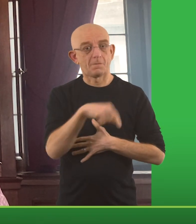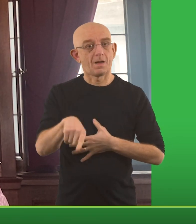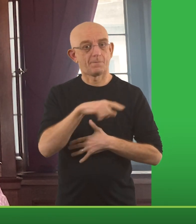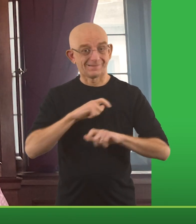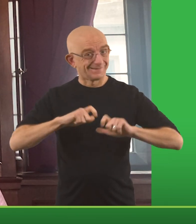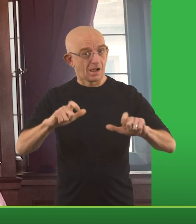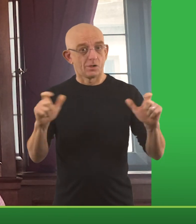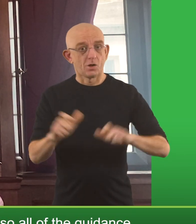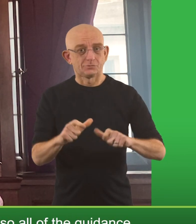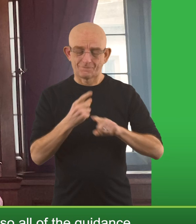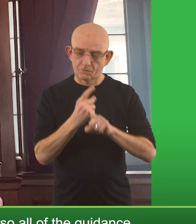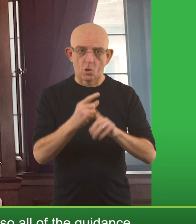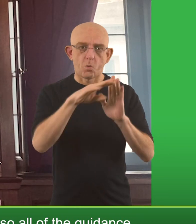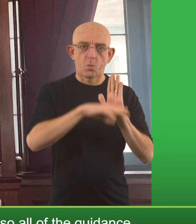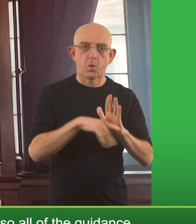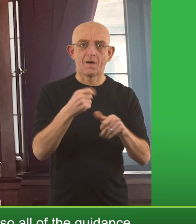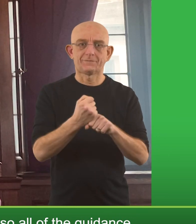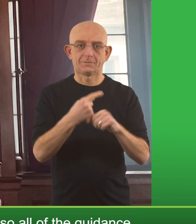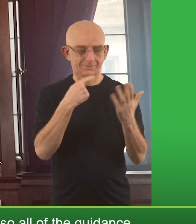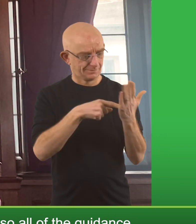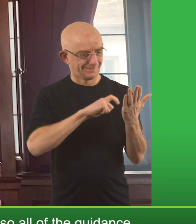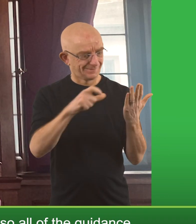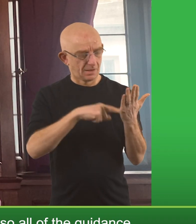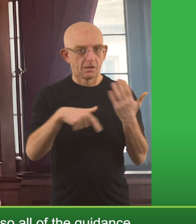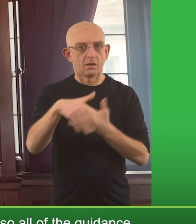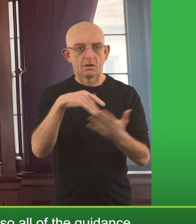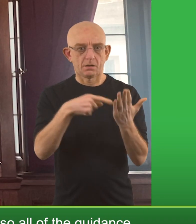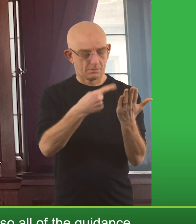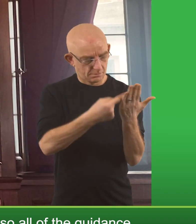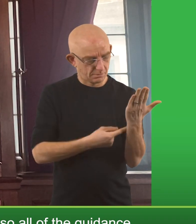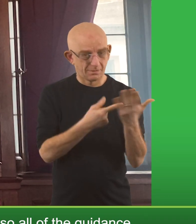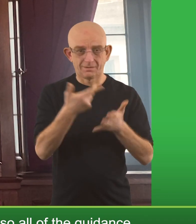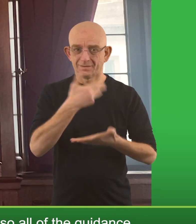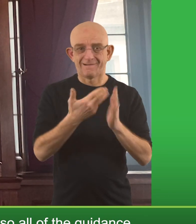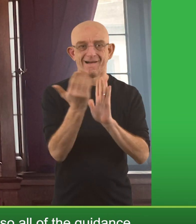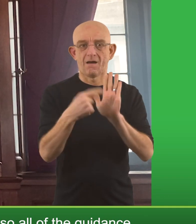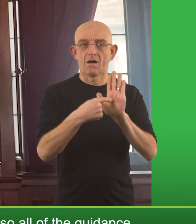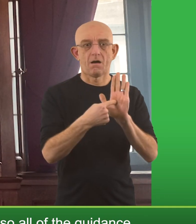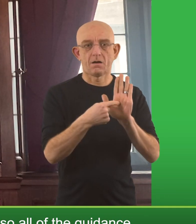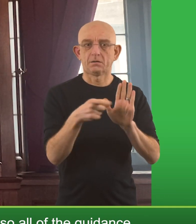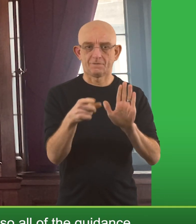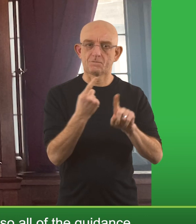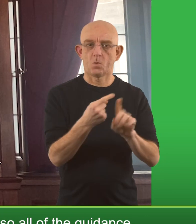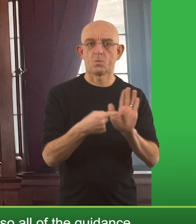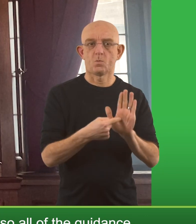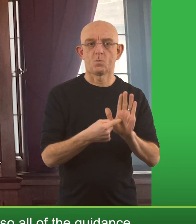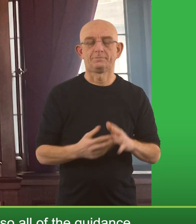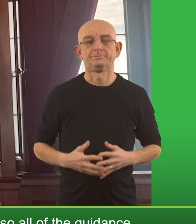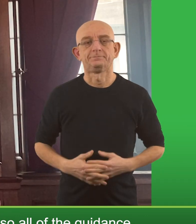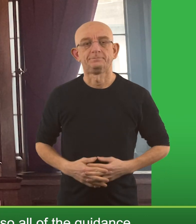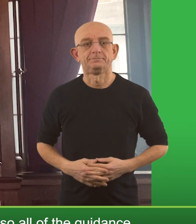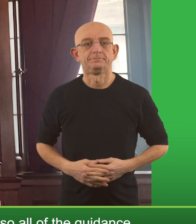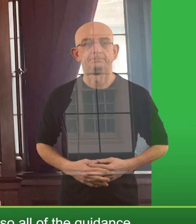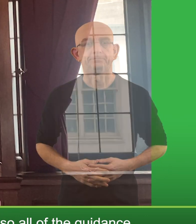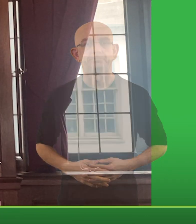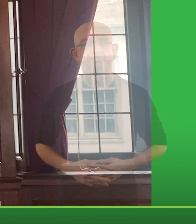test. So remember, we are still in lockdown, so all of the guidance that's in place around social mixing still